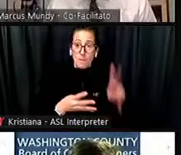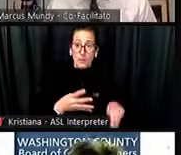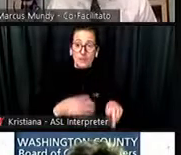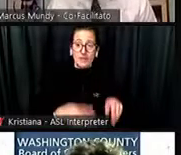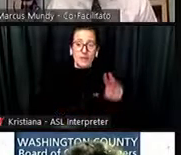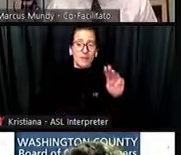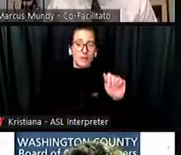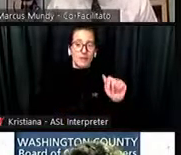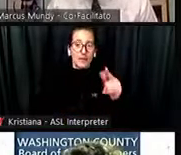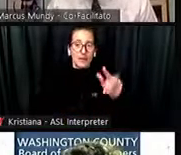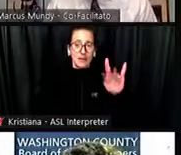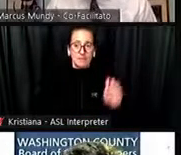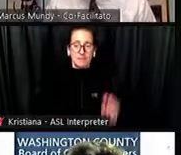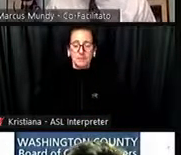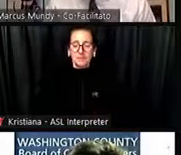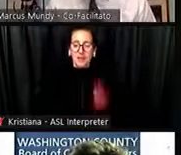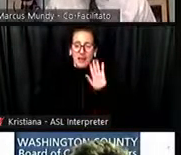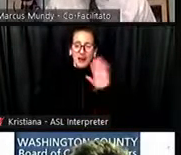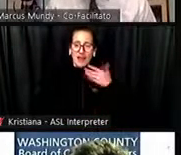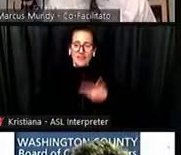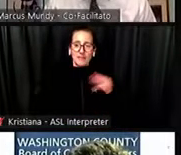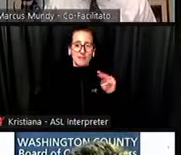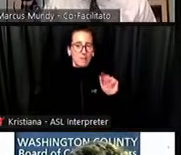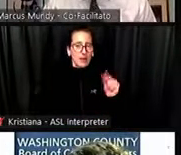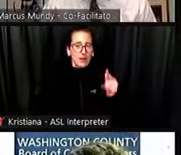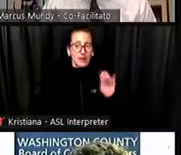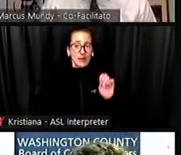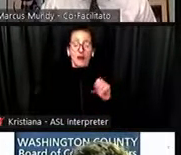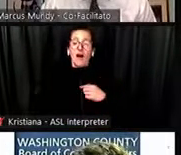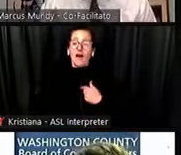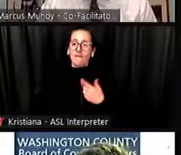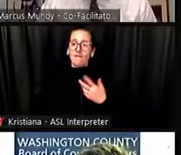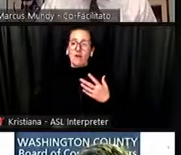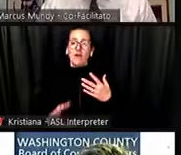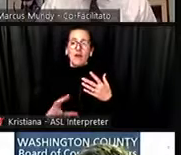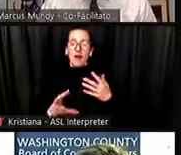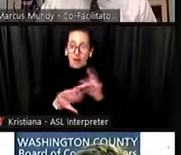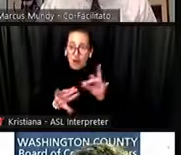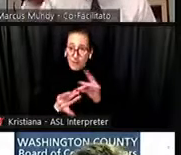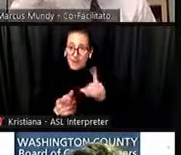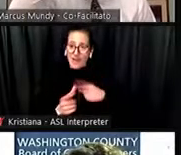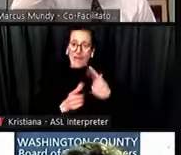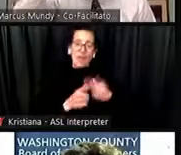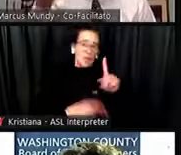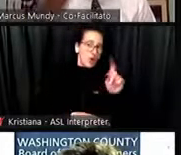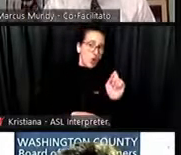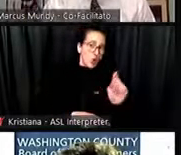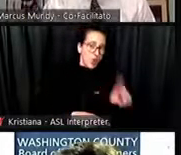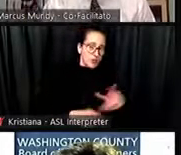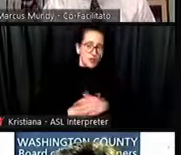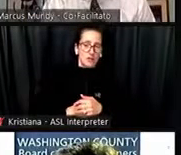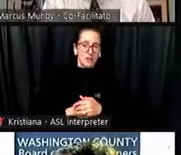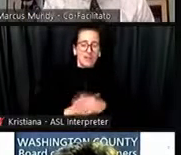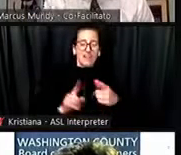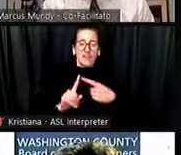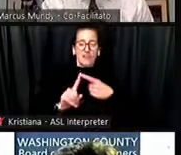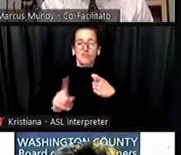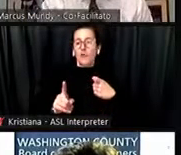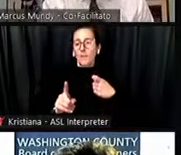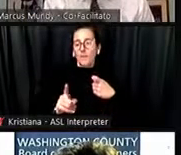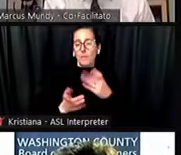hi. So I just have a comment and a question. So this is actually from the budget